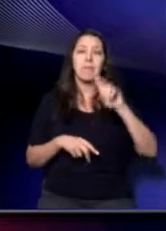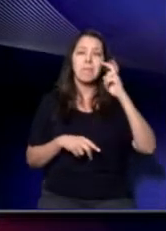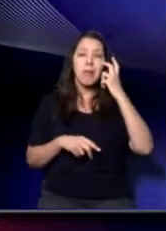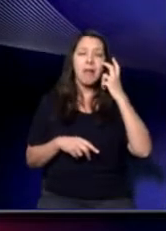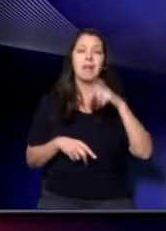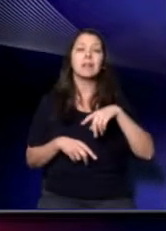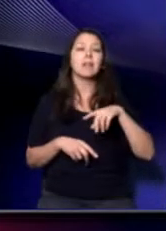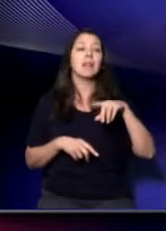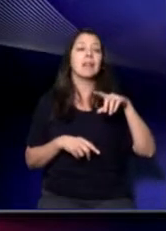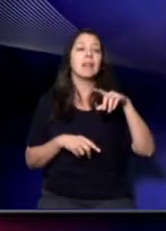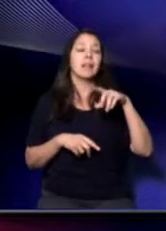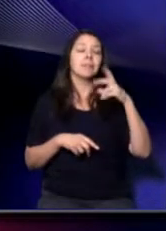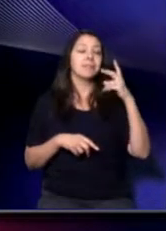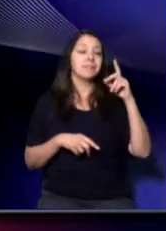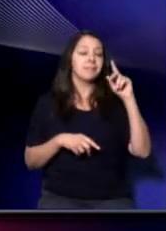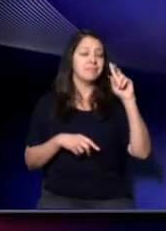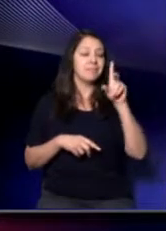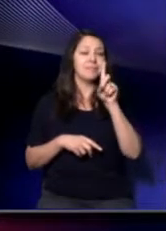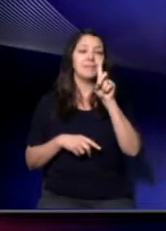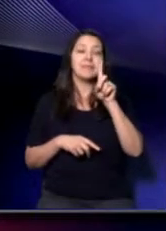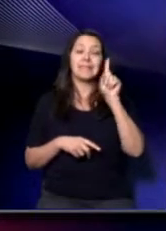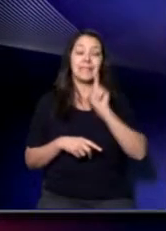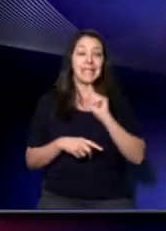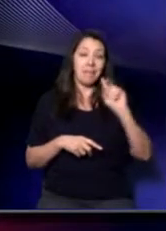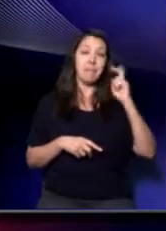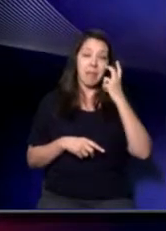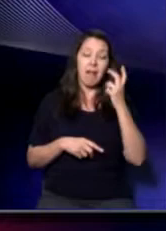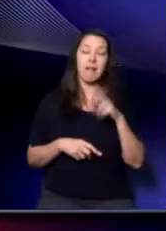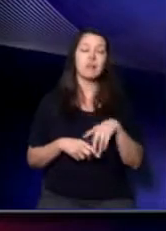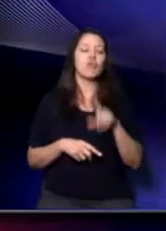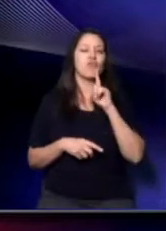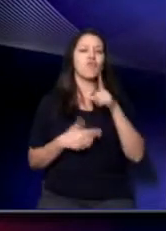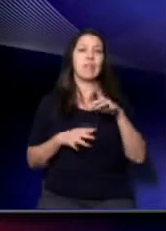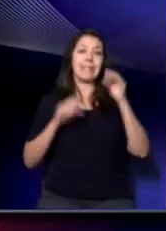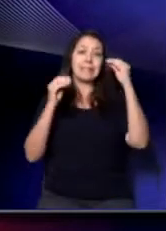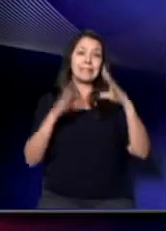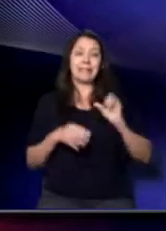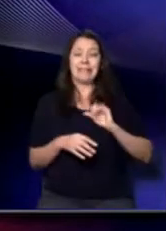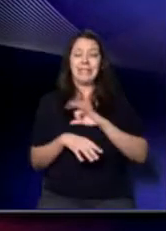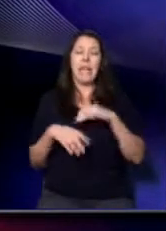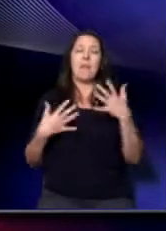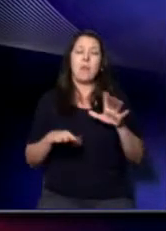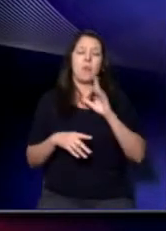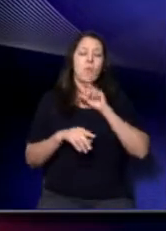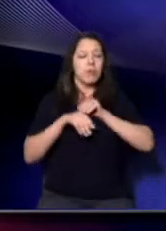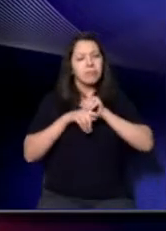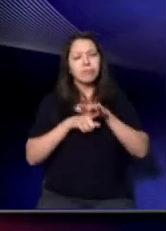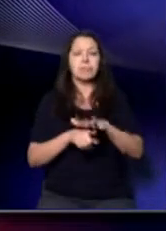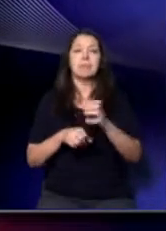and deaf-blind. They truly are the ones that make a difference. Please enjoy the video.